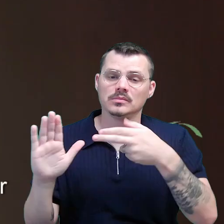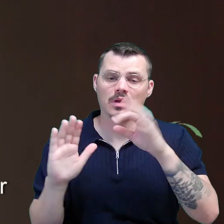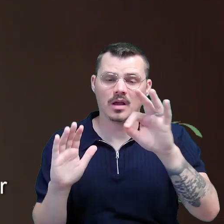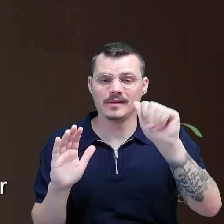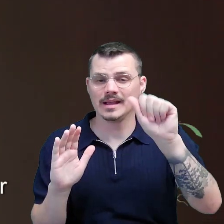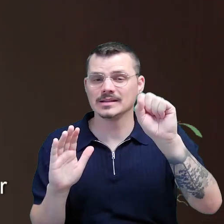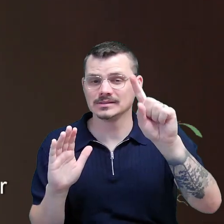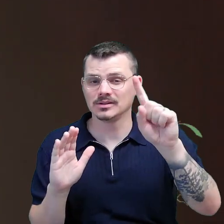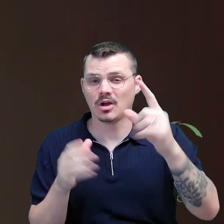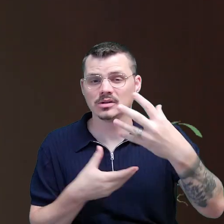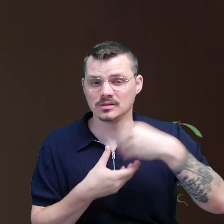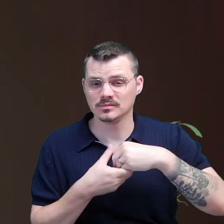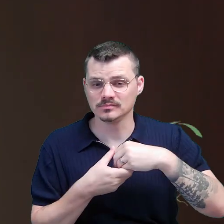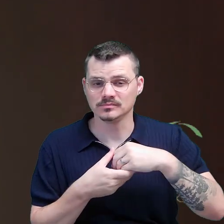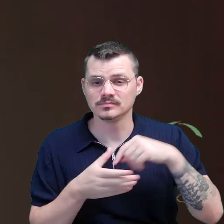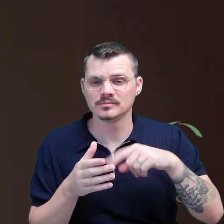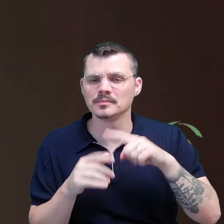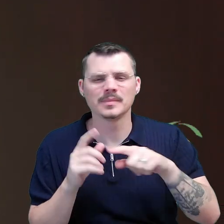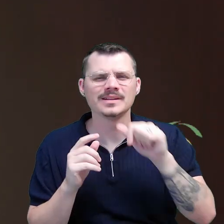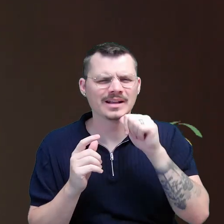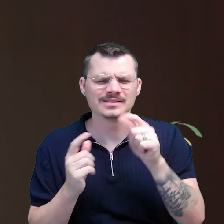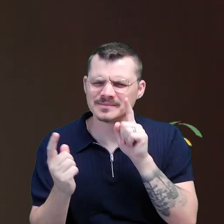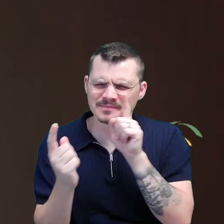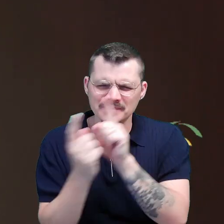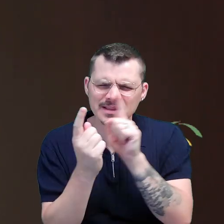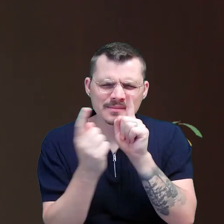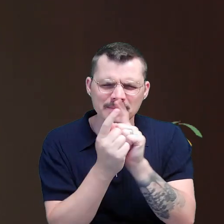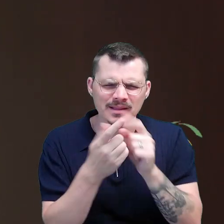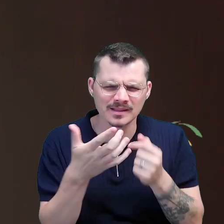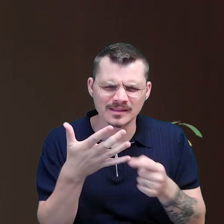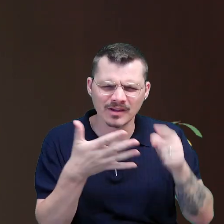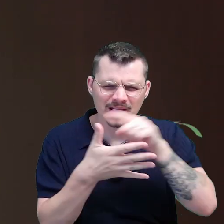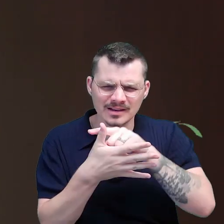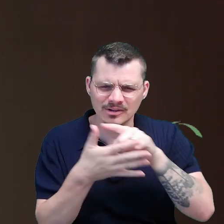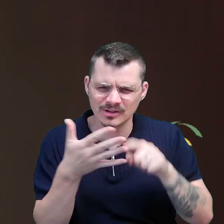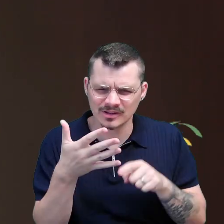autism spectrum disorder, but doesn't really meet core criteria,